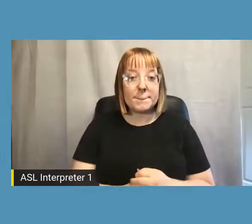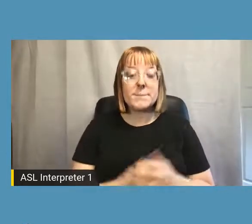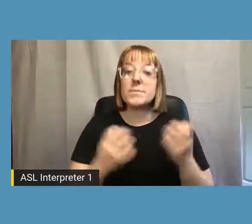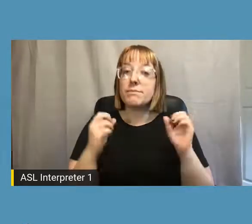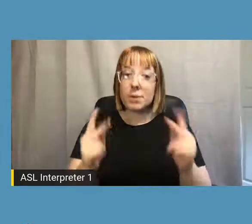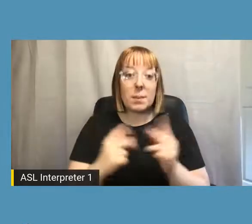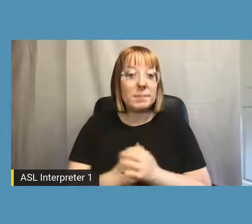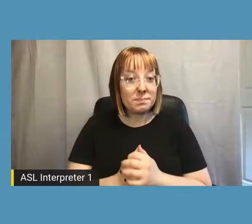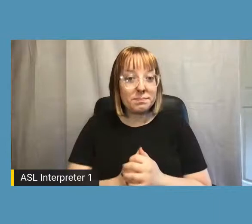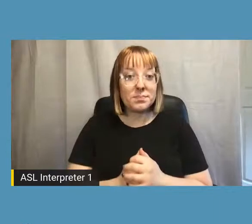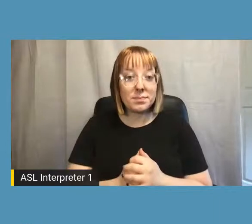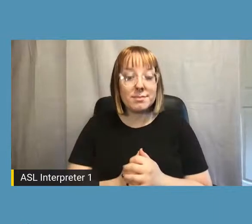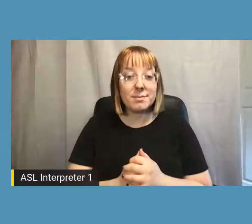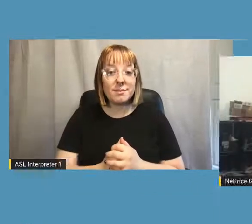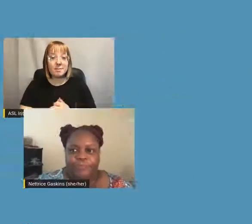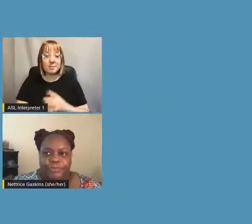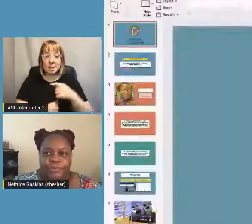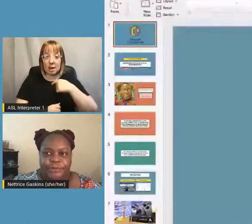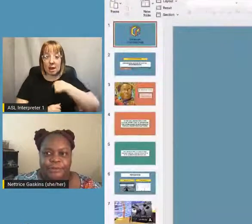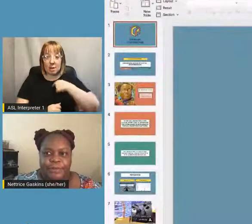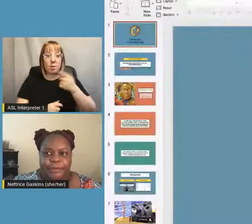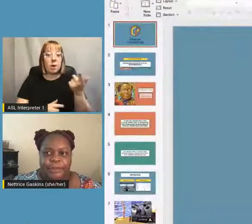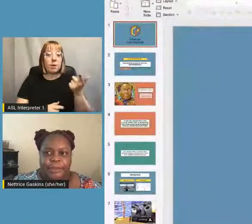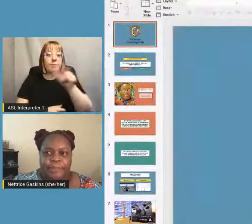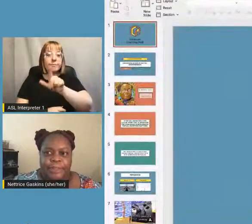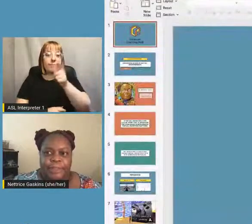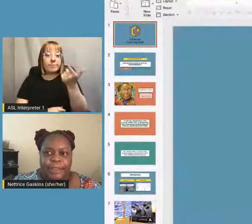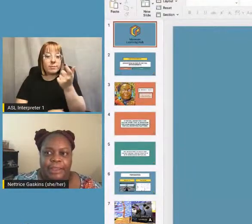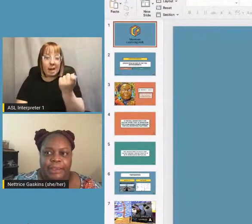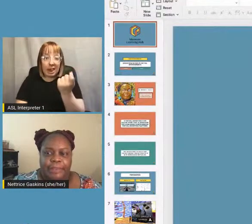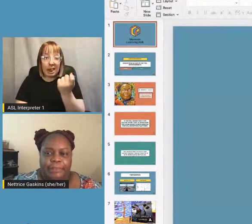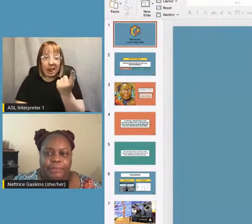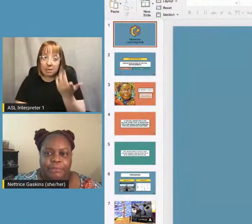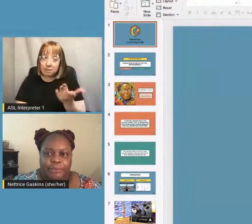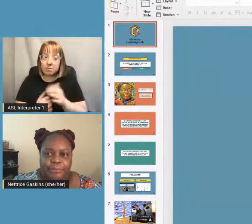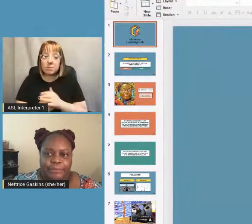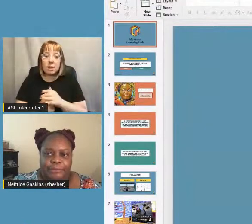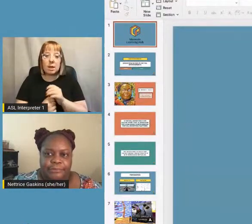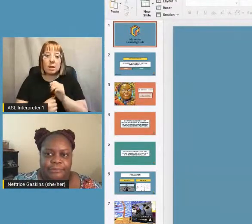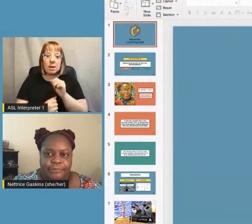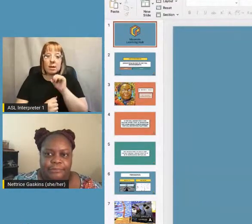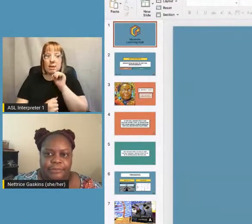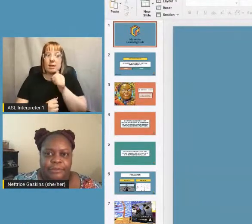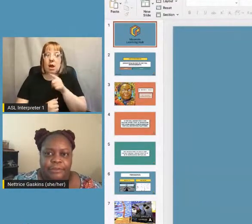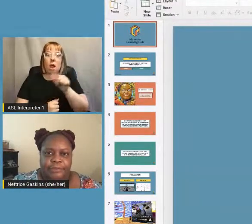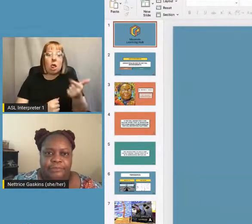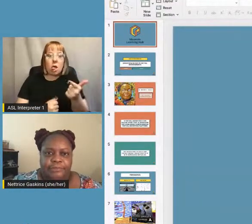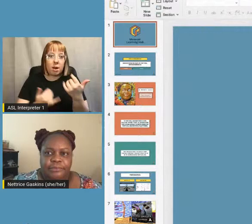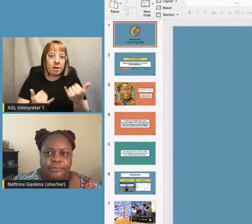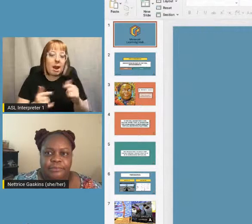Okay. And I am going to switch back and forth a little bit, but not at the moment.